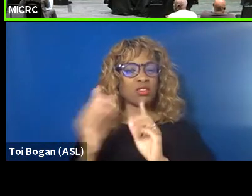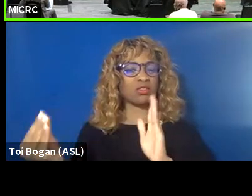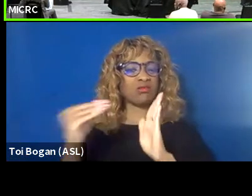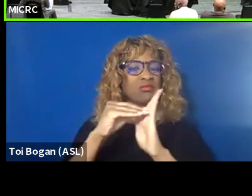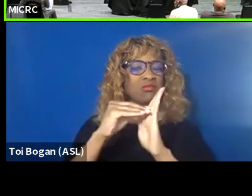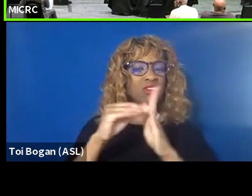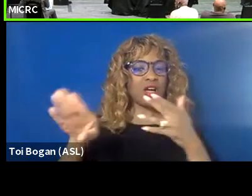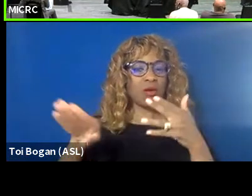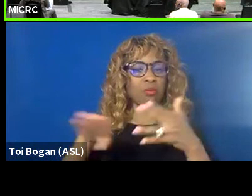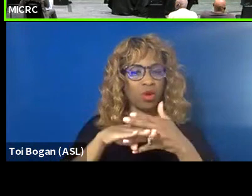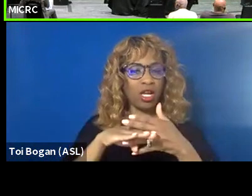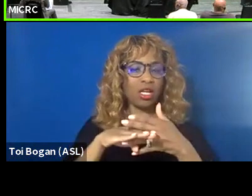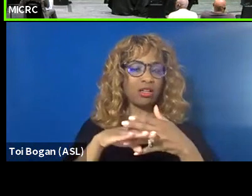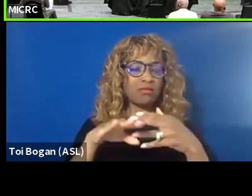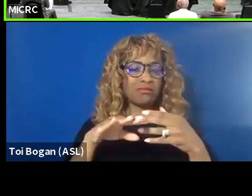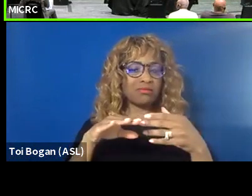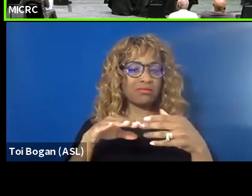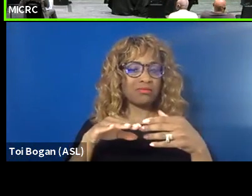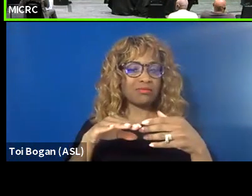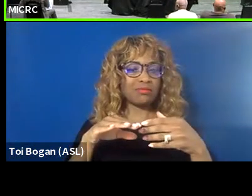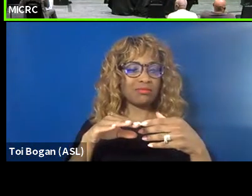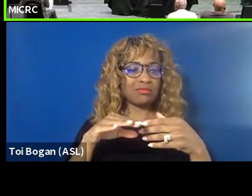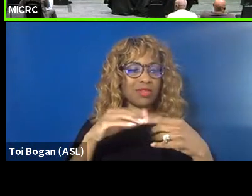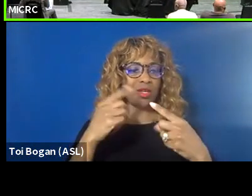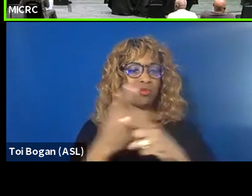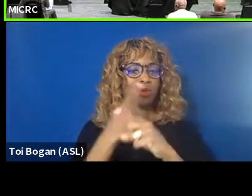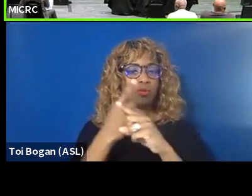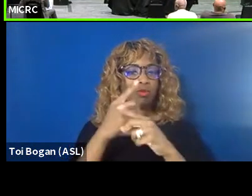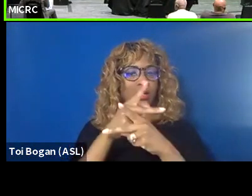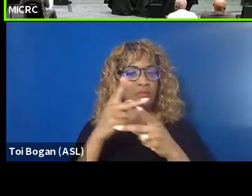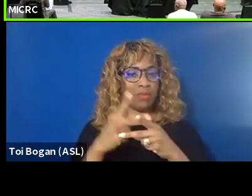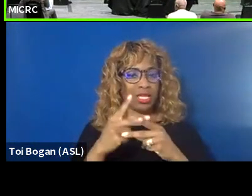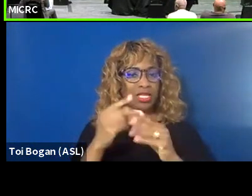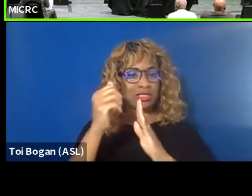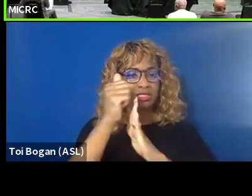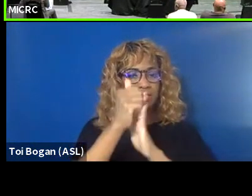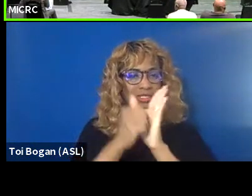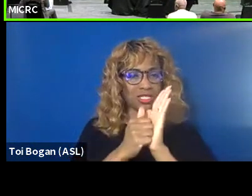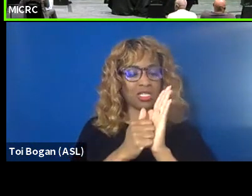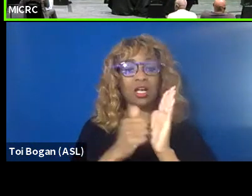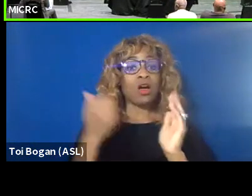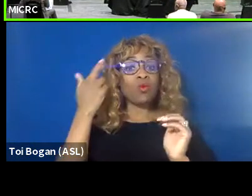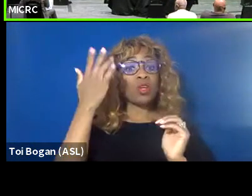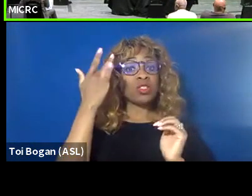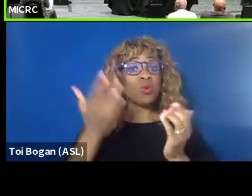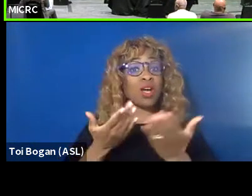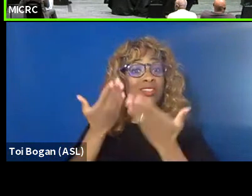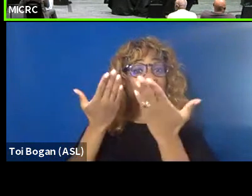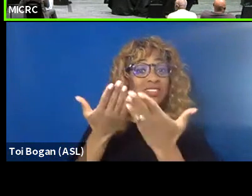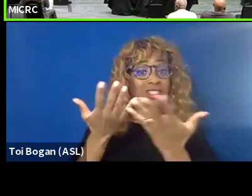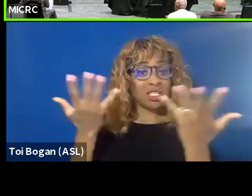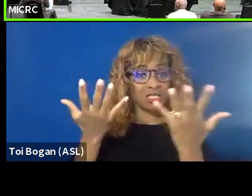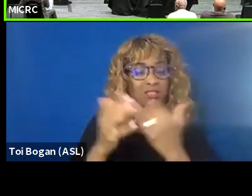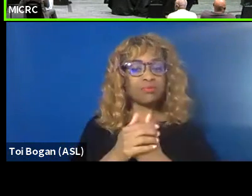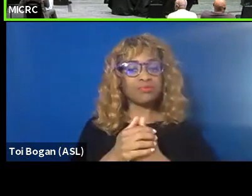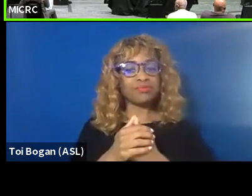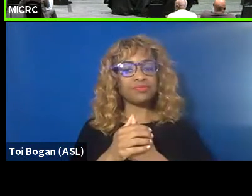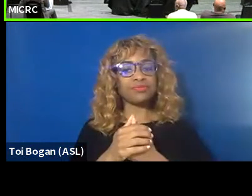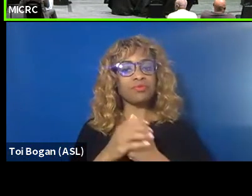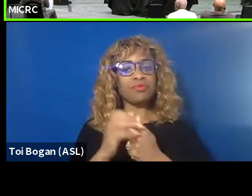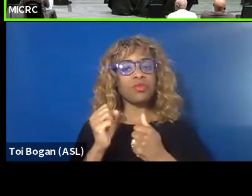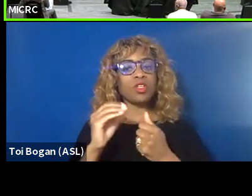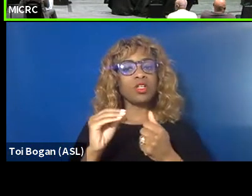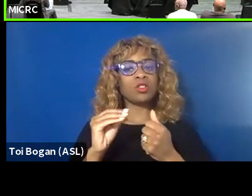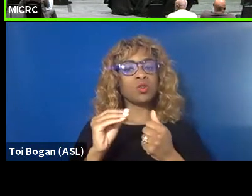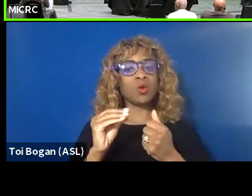inserted at an appropriate point. The reason for suggesting this is to bring items